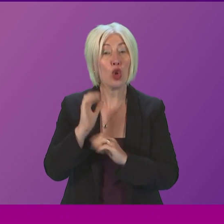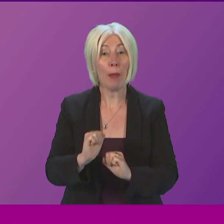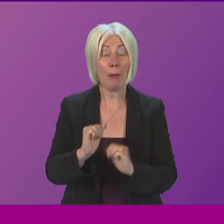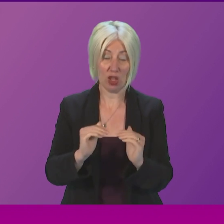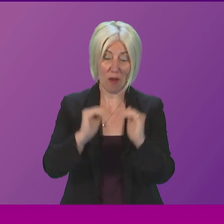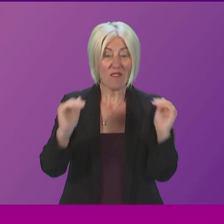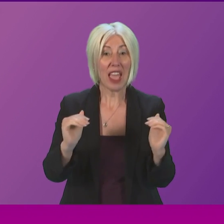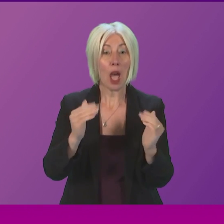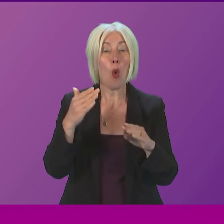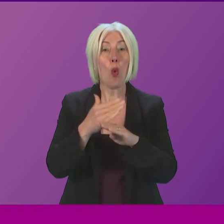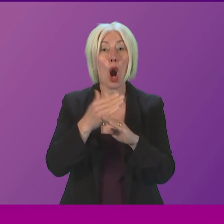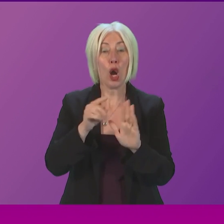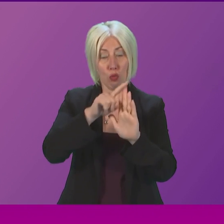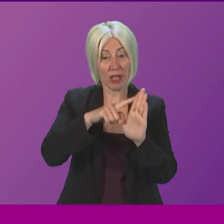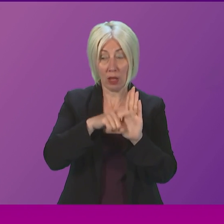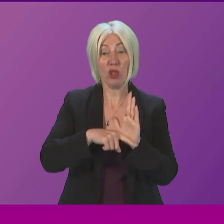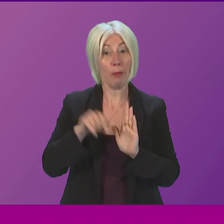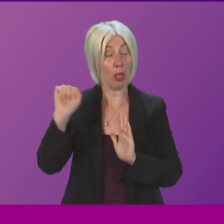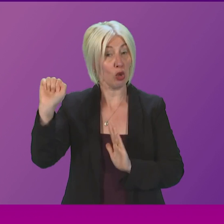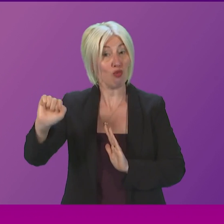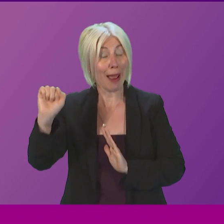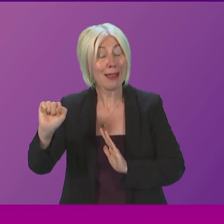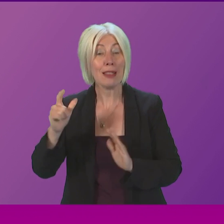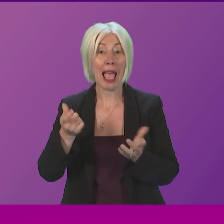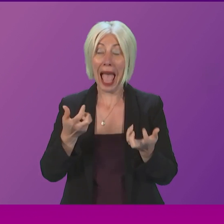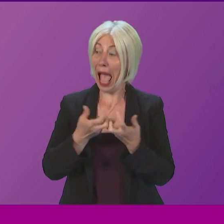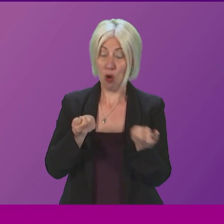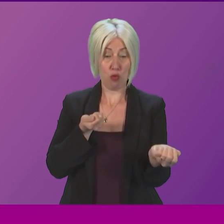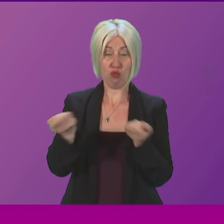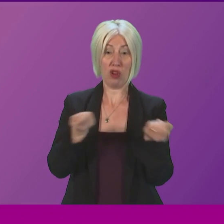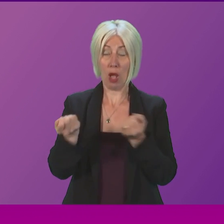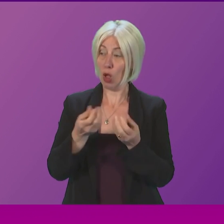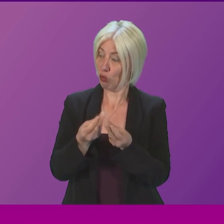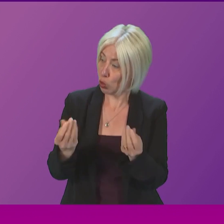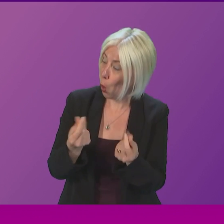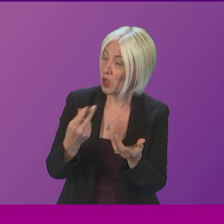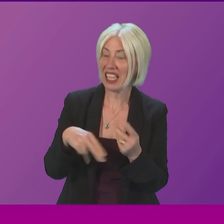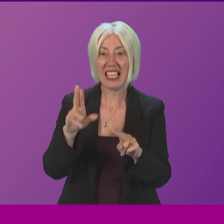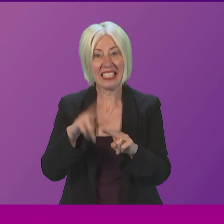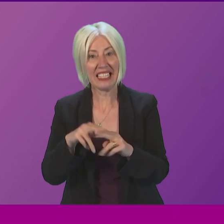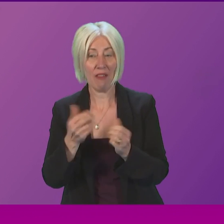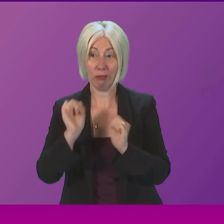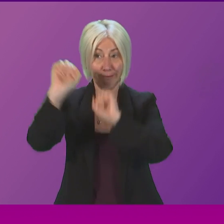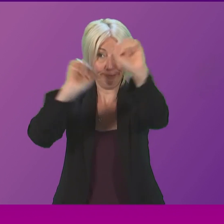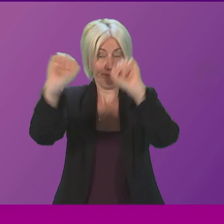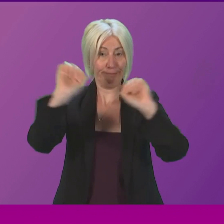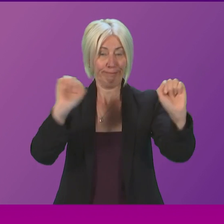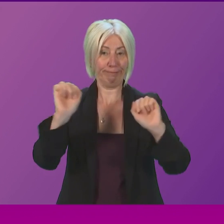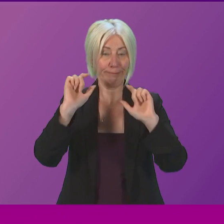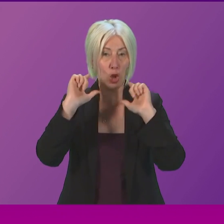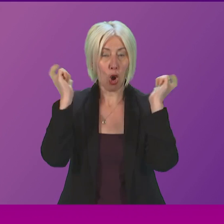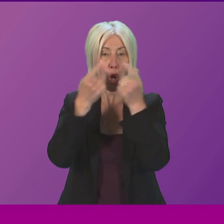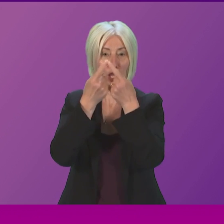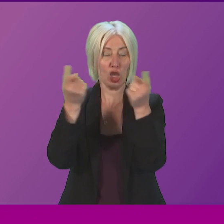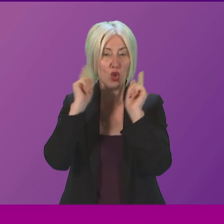work principles. So Bill Kidd is absolutely right. Operational decisions on resourcing, on staffing matters are for individual institutions. We don't